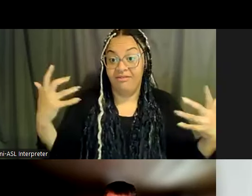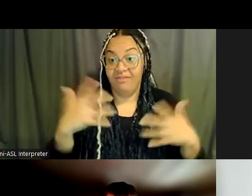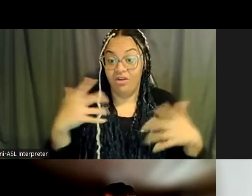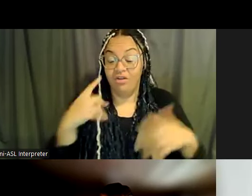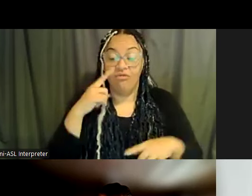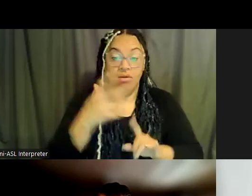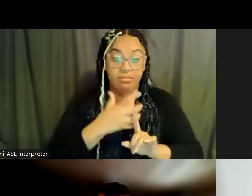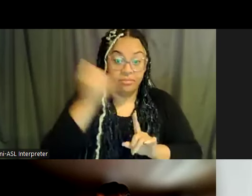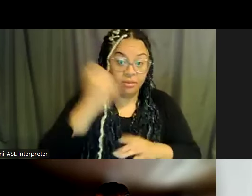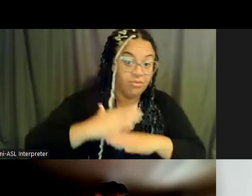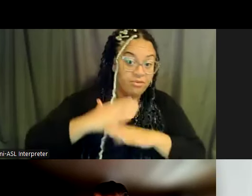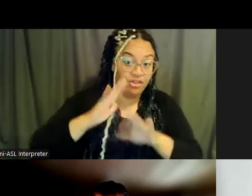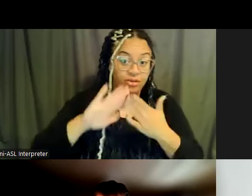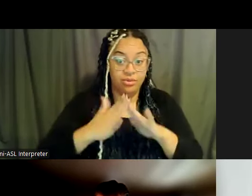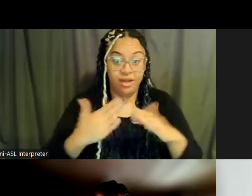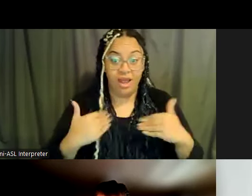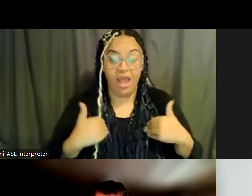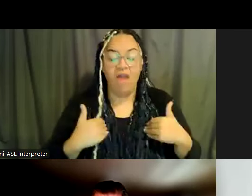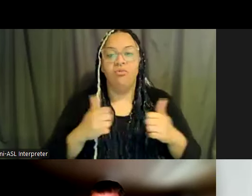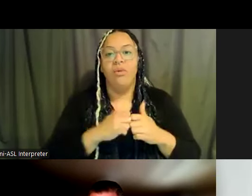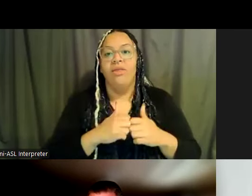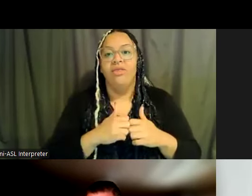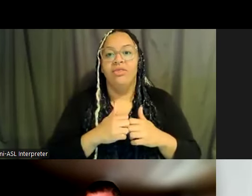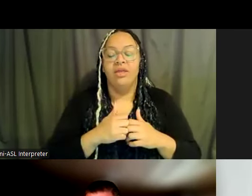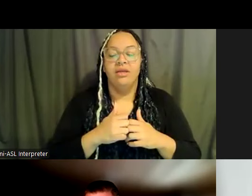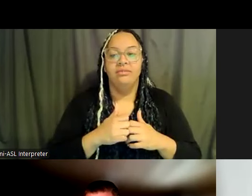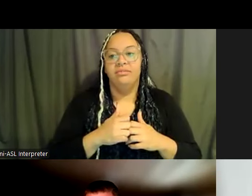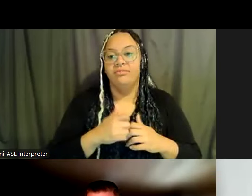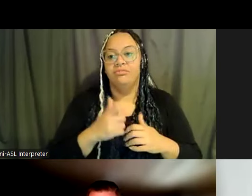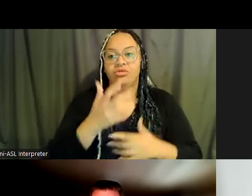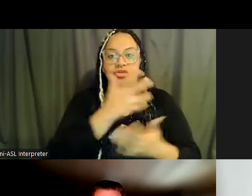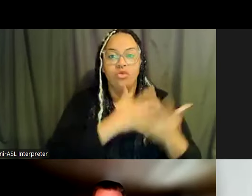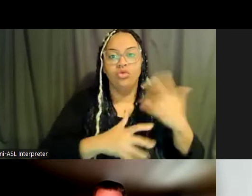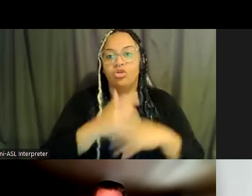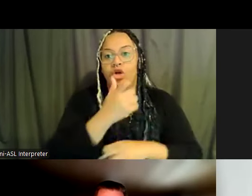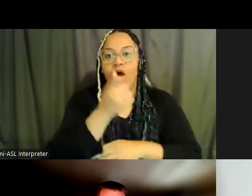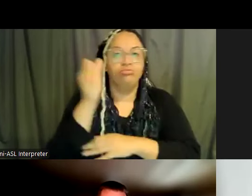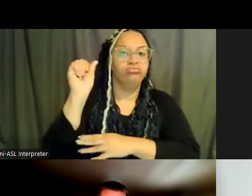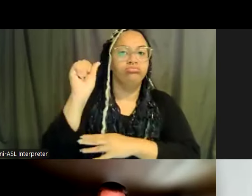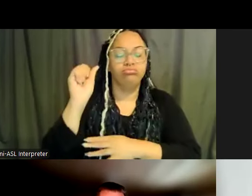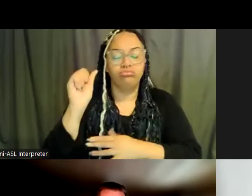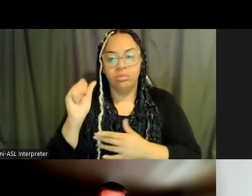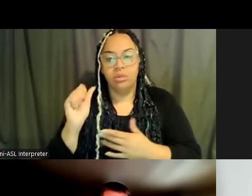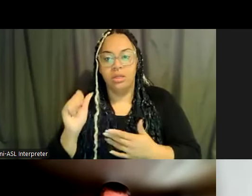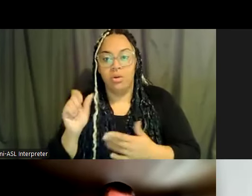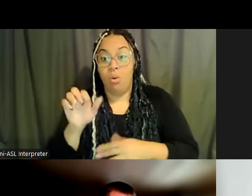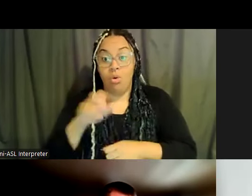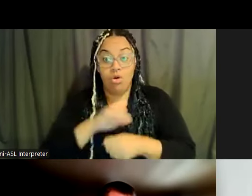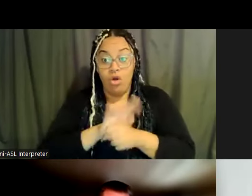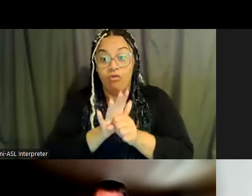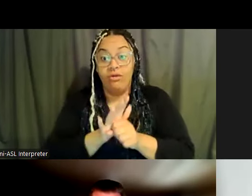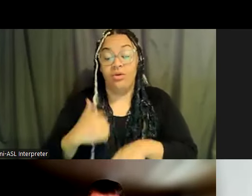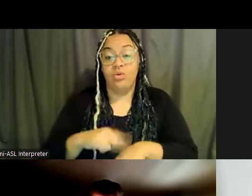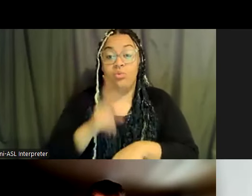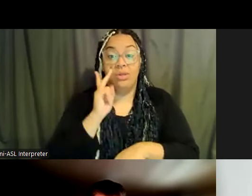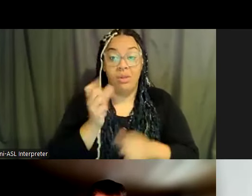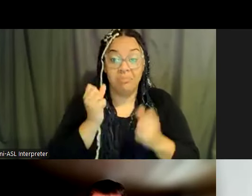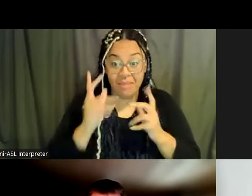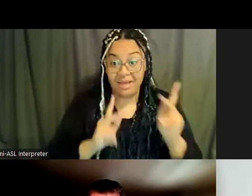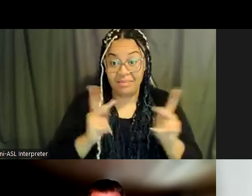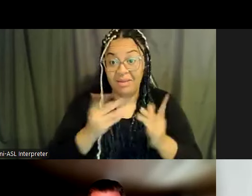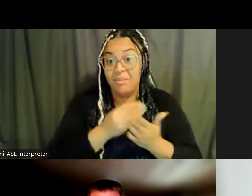issues of social unrest, or especially during COVID, we saw a huge amount of people buy firearms